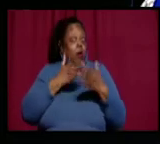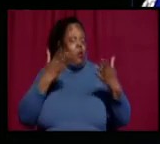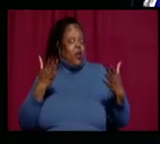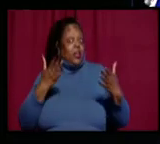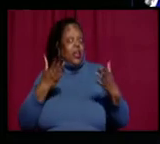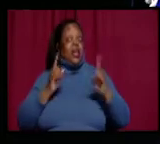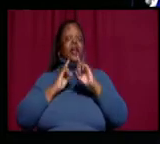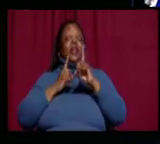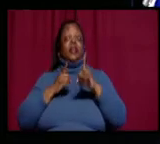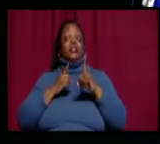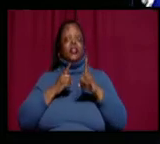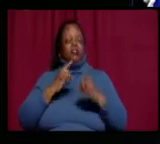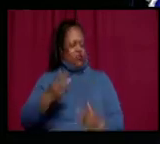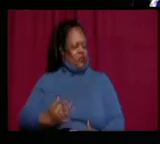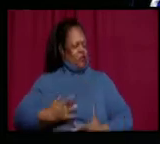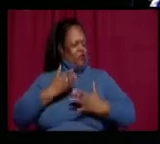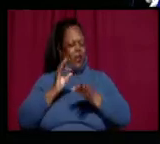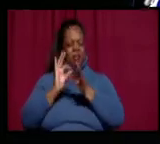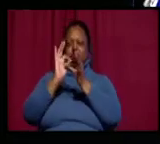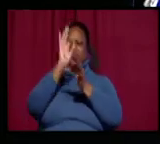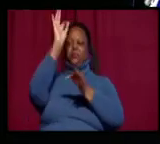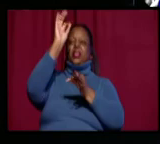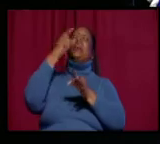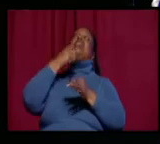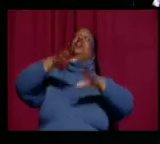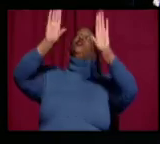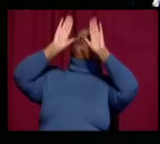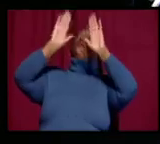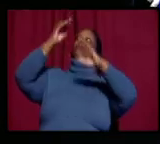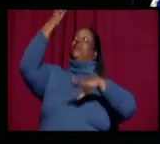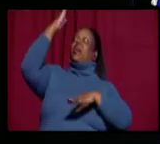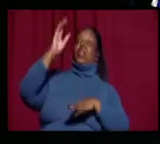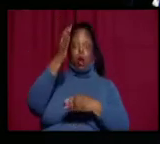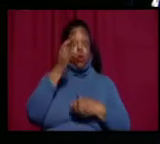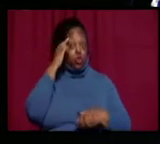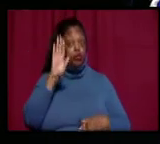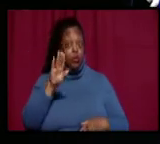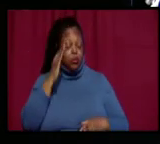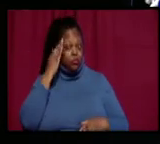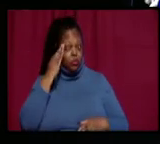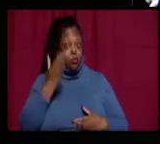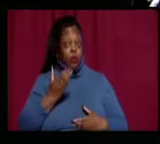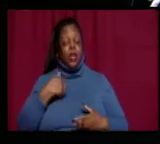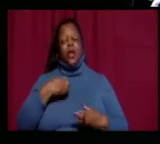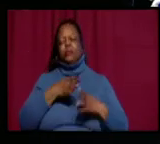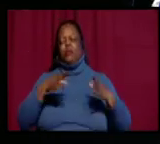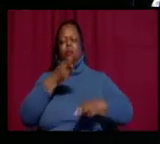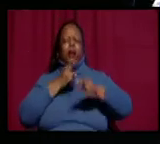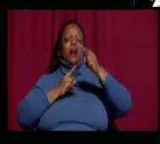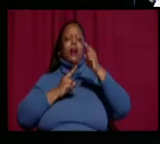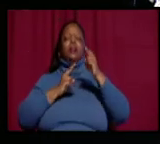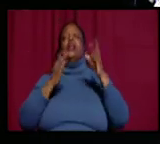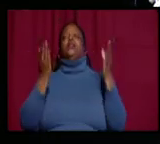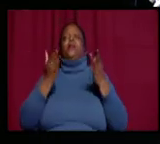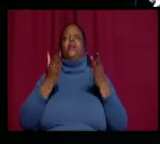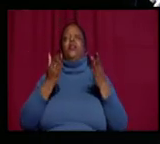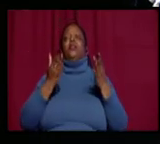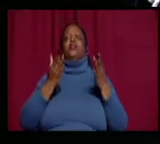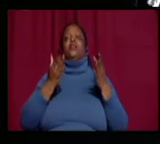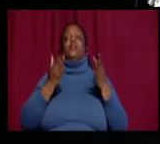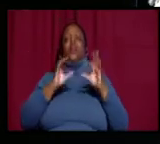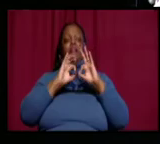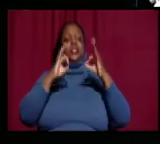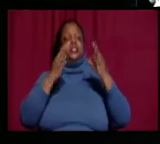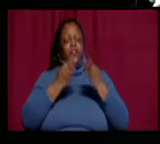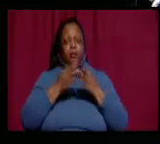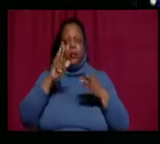He'll answer by fire. He's a wonderful God. I want you to know that. And I am so honored to be a part of these wonderful ladies,